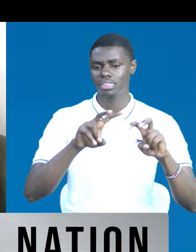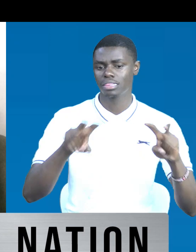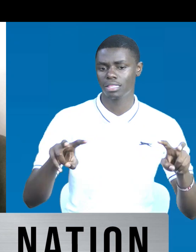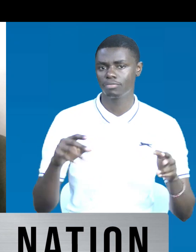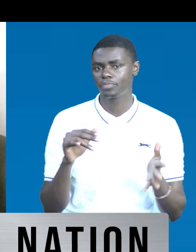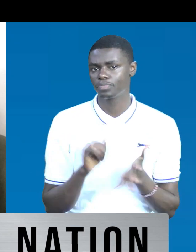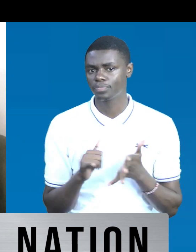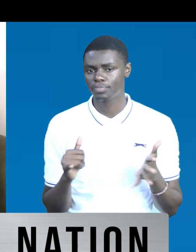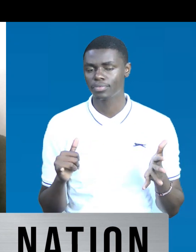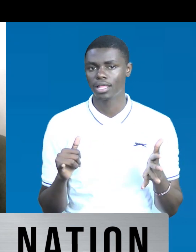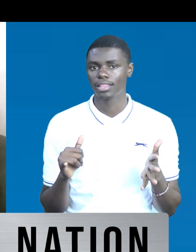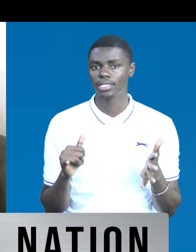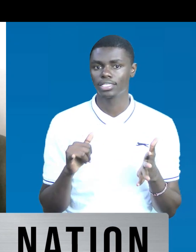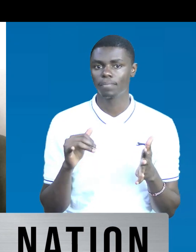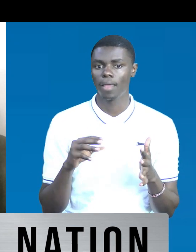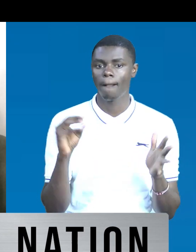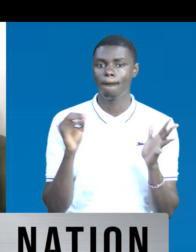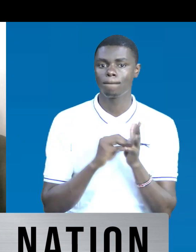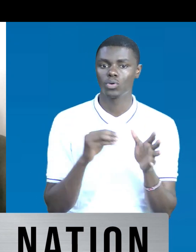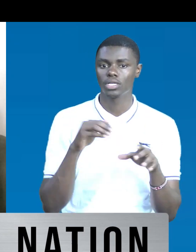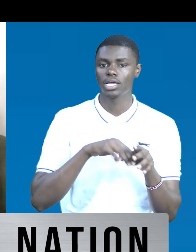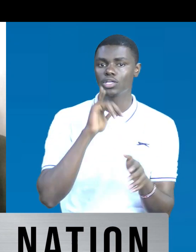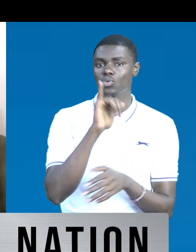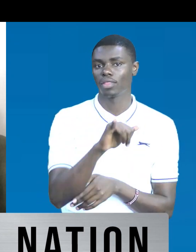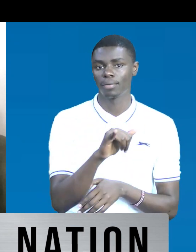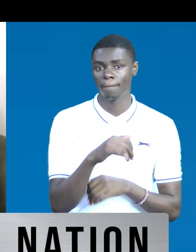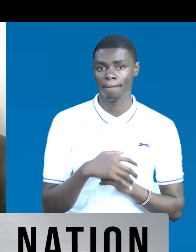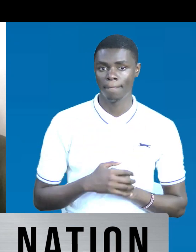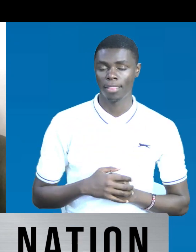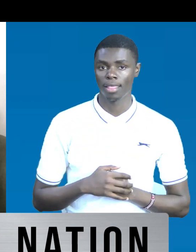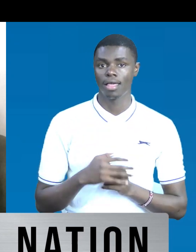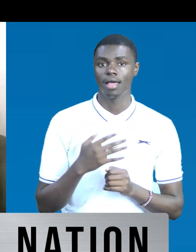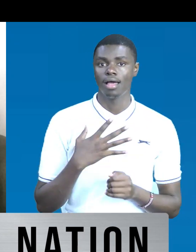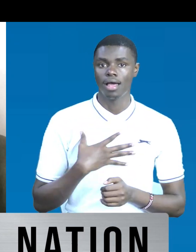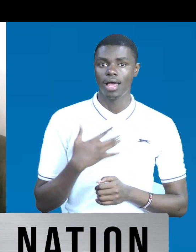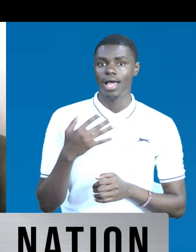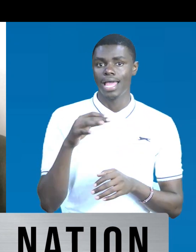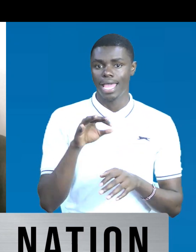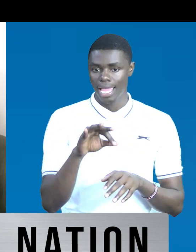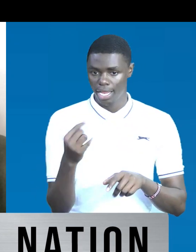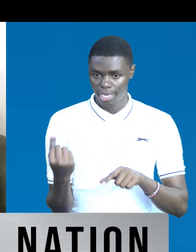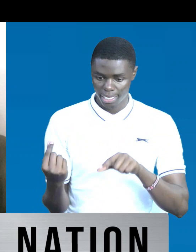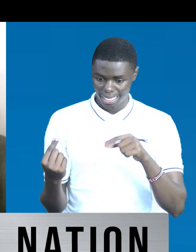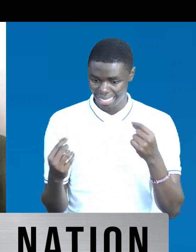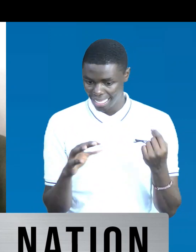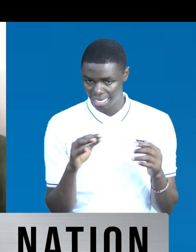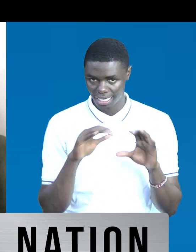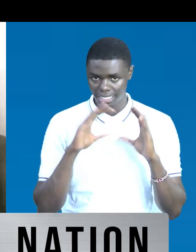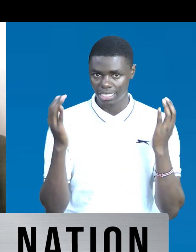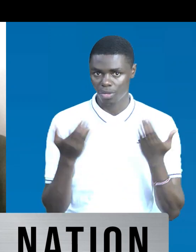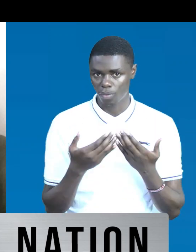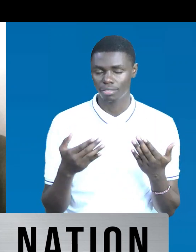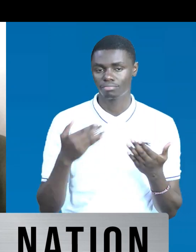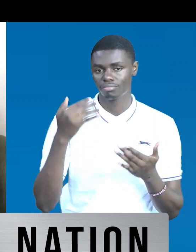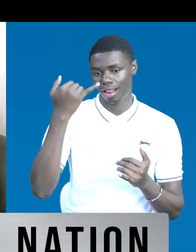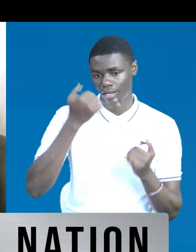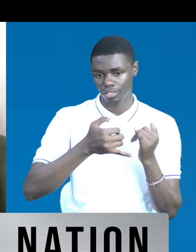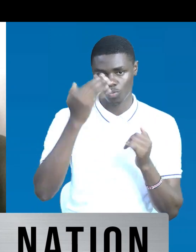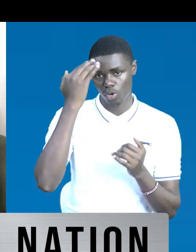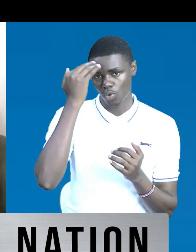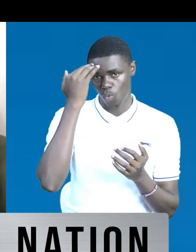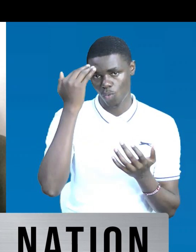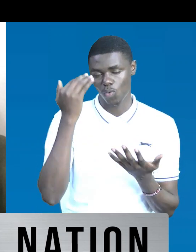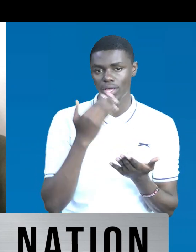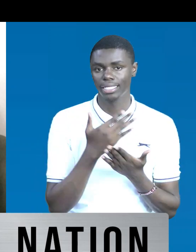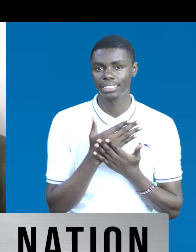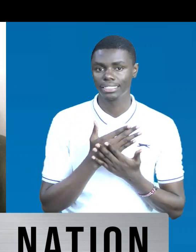that are being put into that, and analysts around the world, I think eventually we'll be able to get some kind